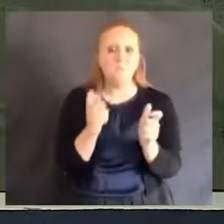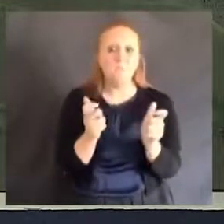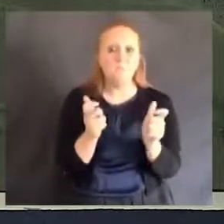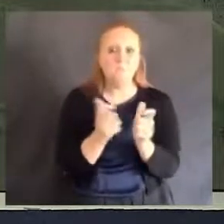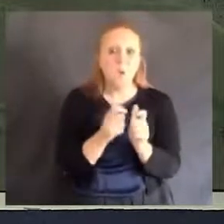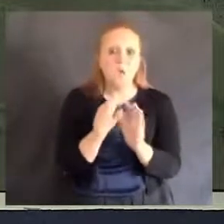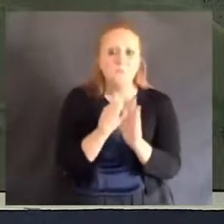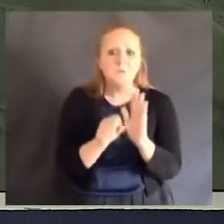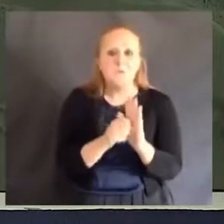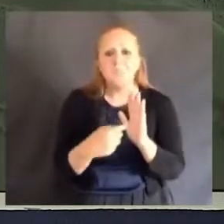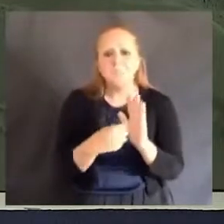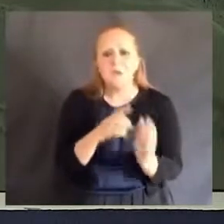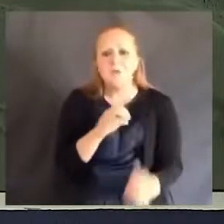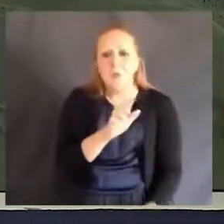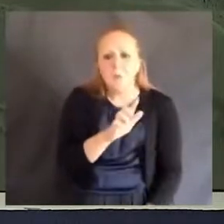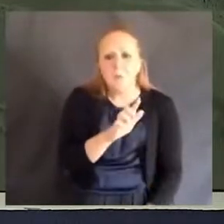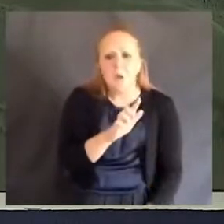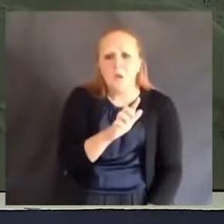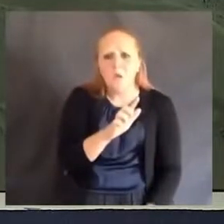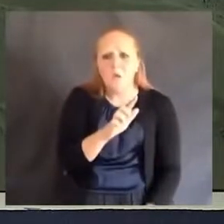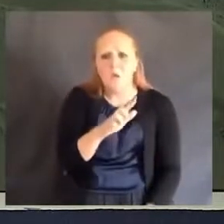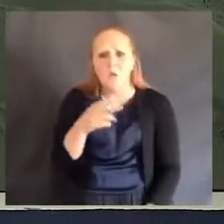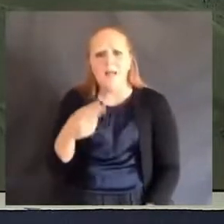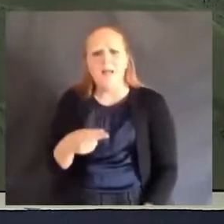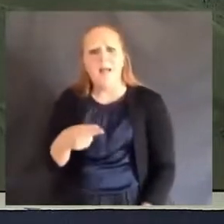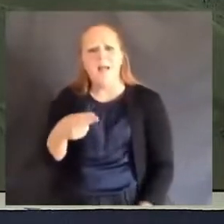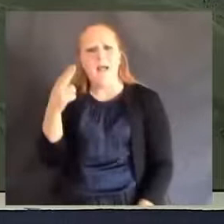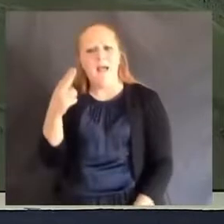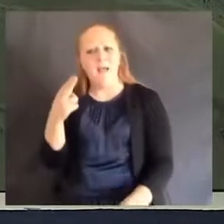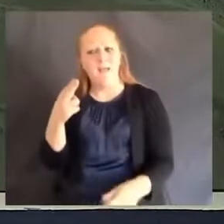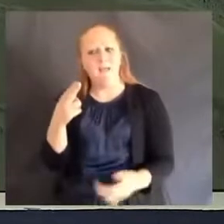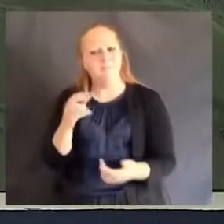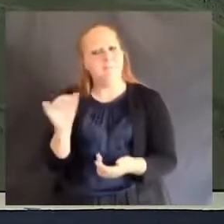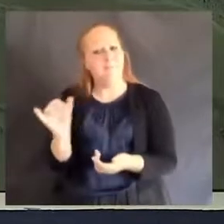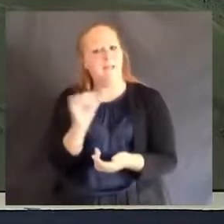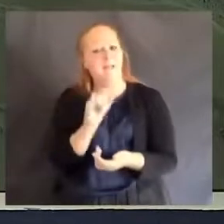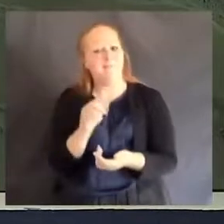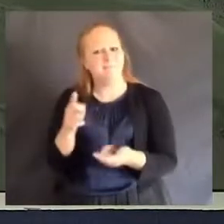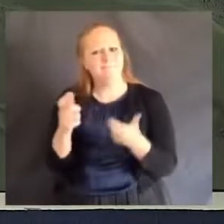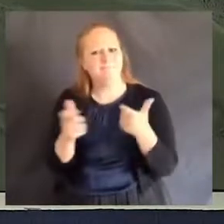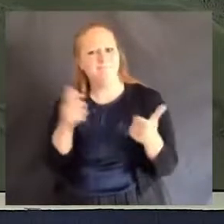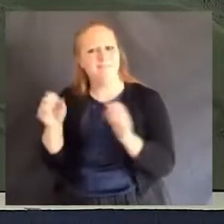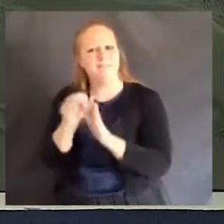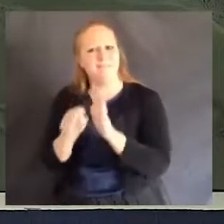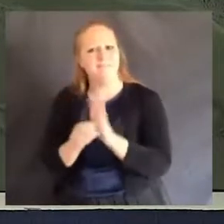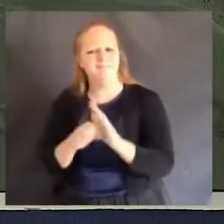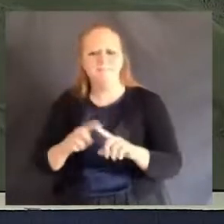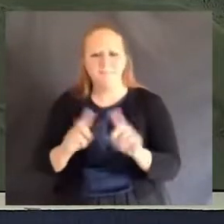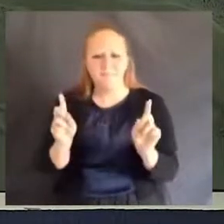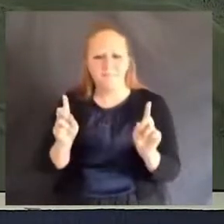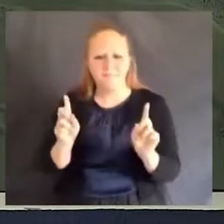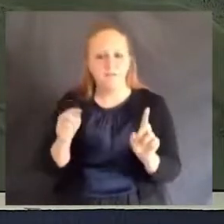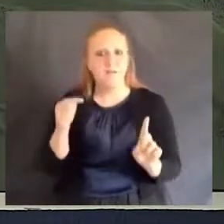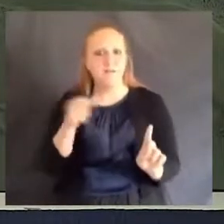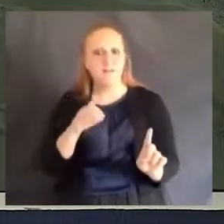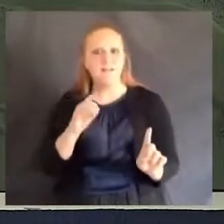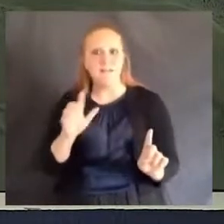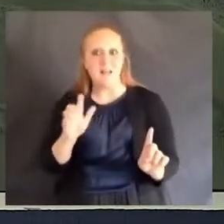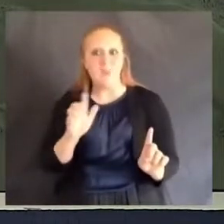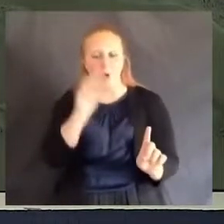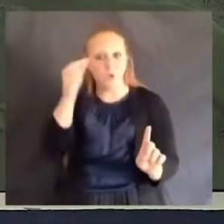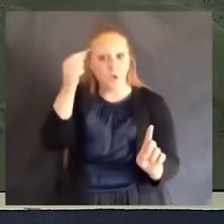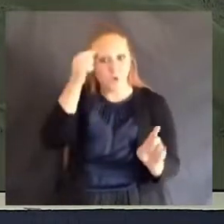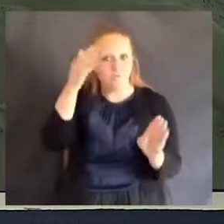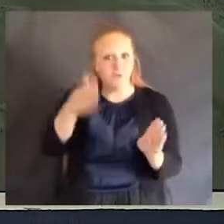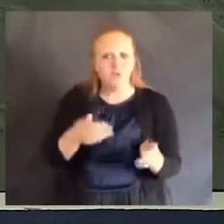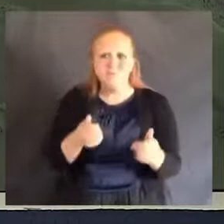larger state. And he has been, he's a good governor, and he is a partner, and we do a lot of